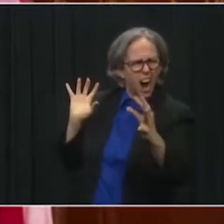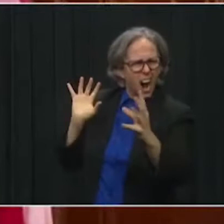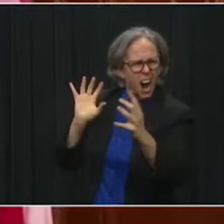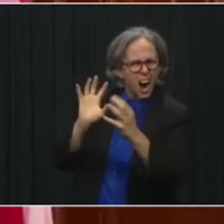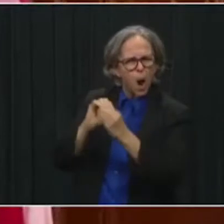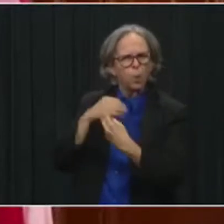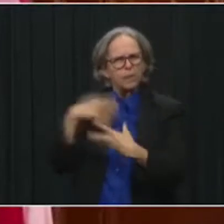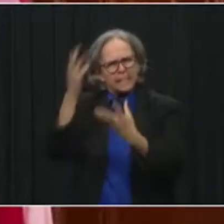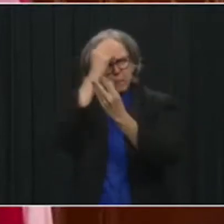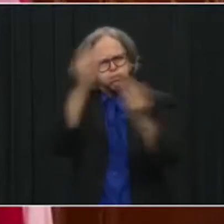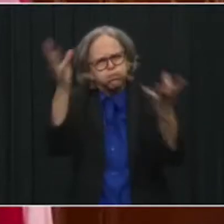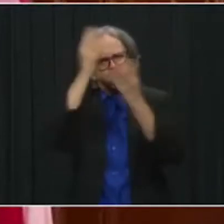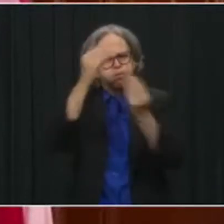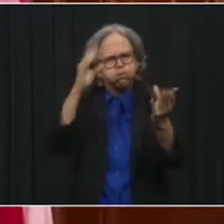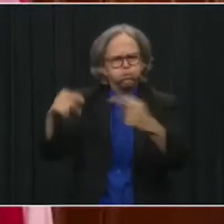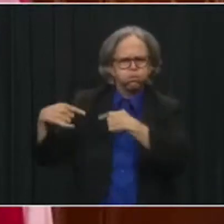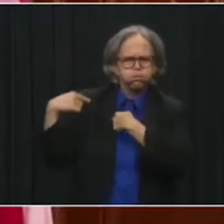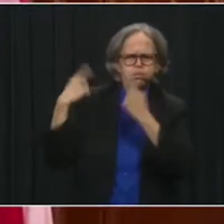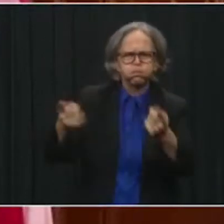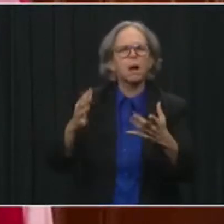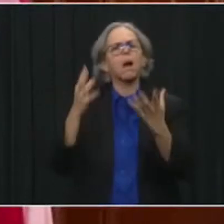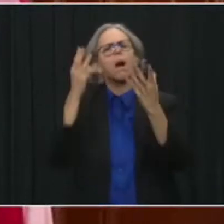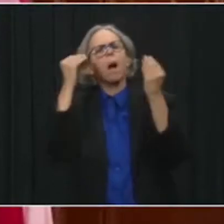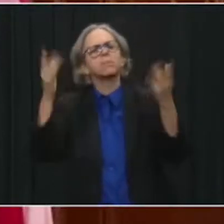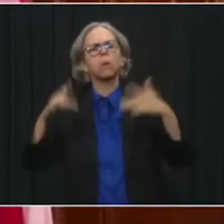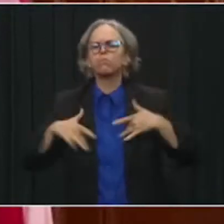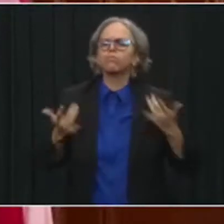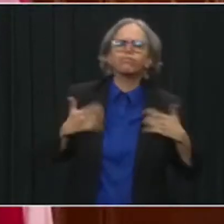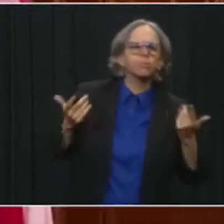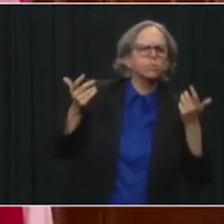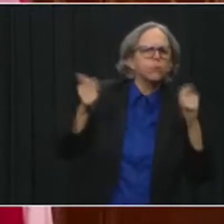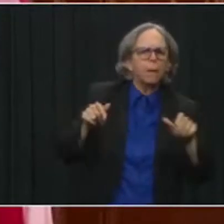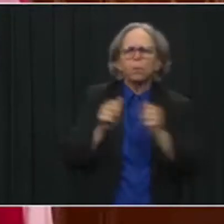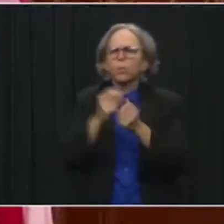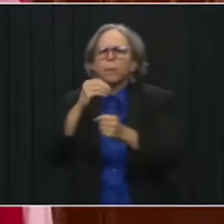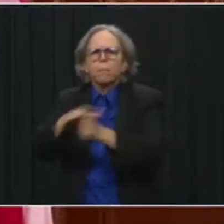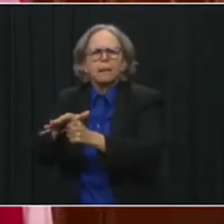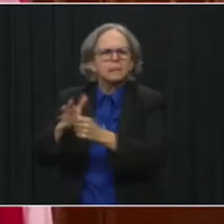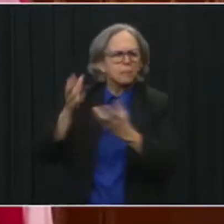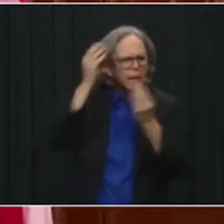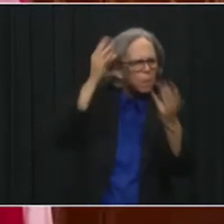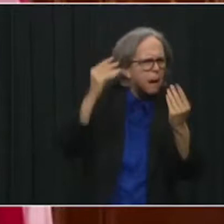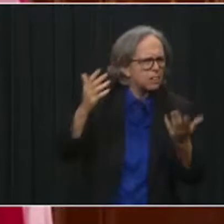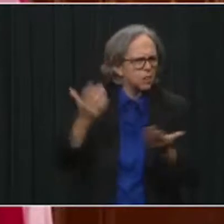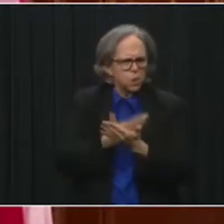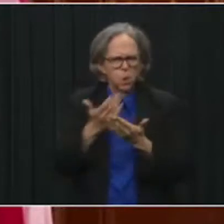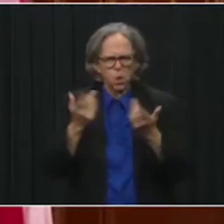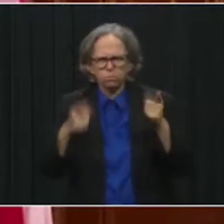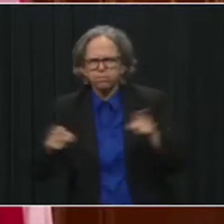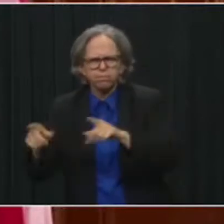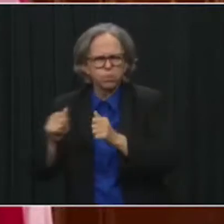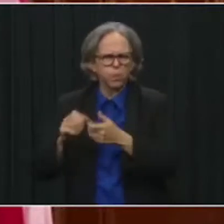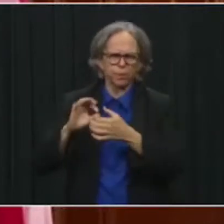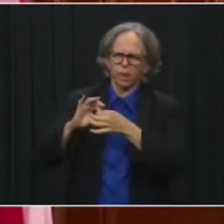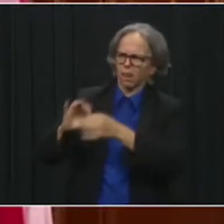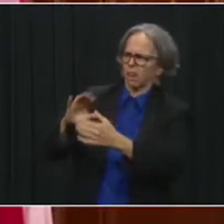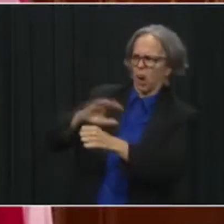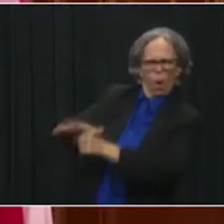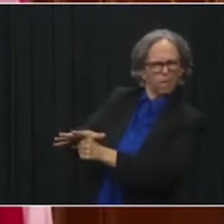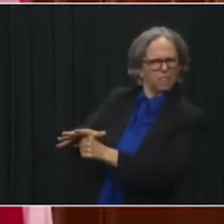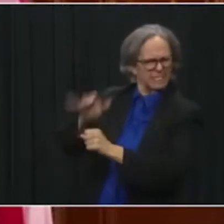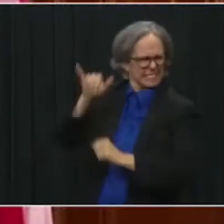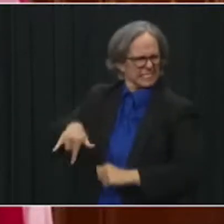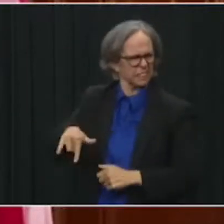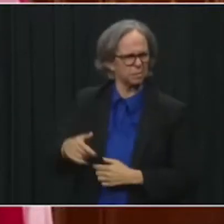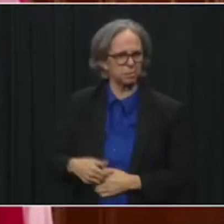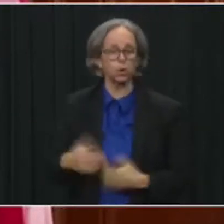most up-to-date information that we could about the COVID-19. What we're doing this morning